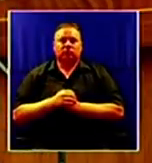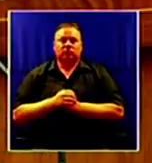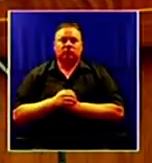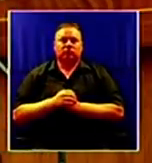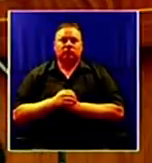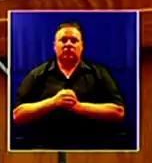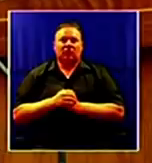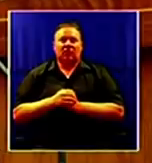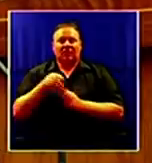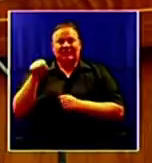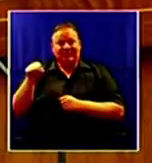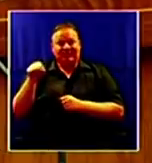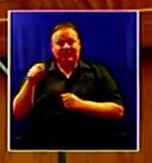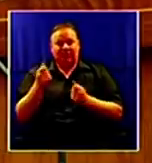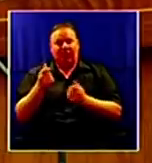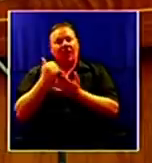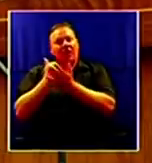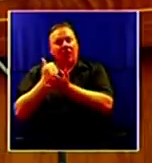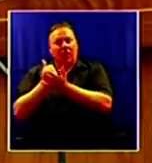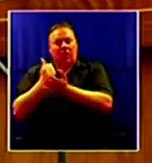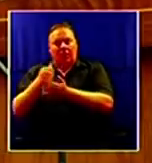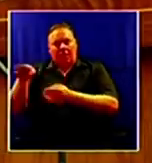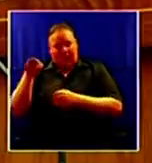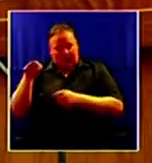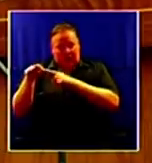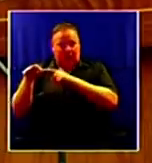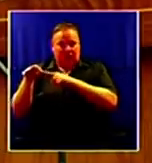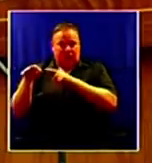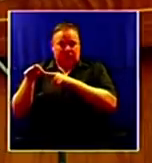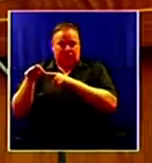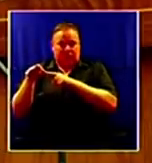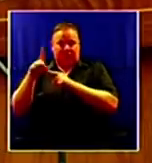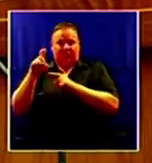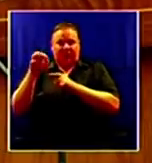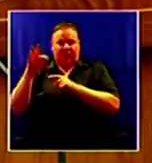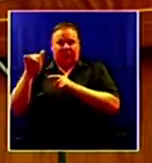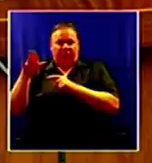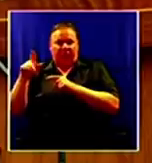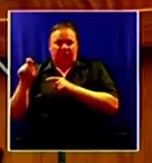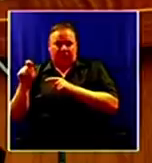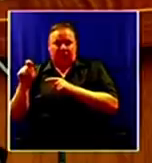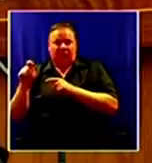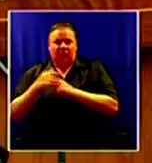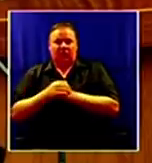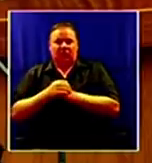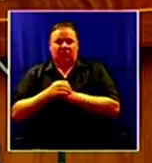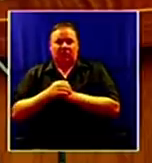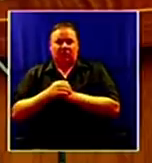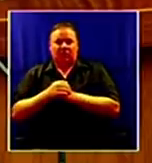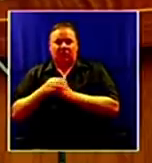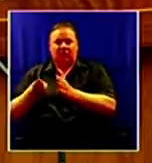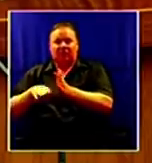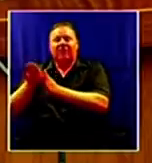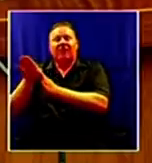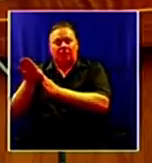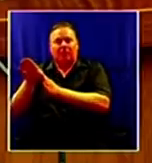This allocation will help to resolve the bank's current default and re-establish the development and transformation